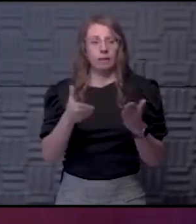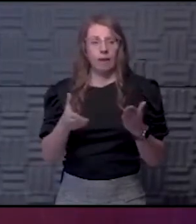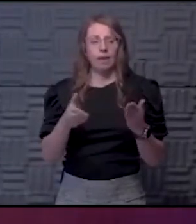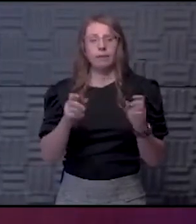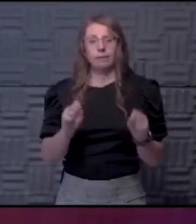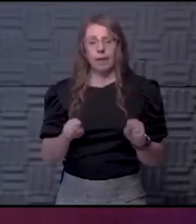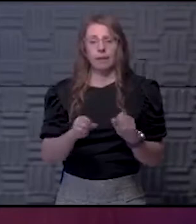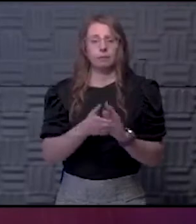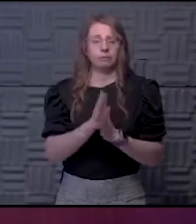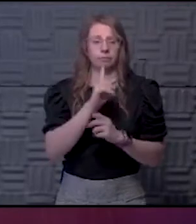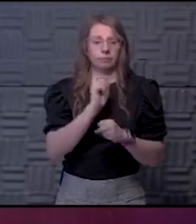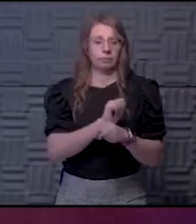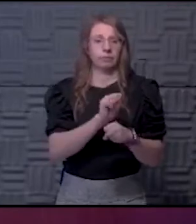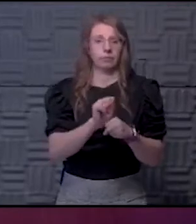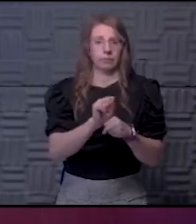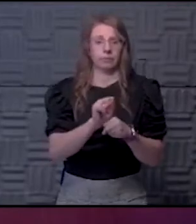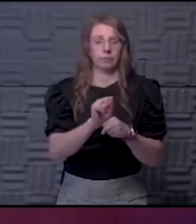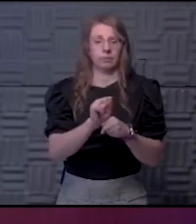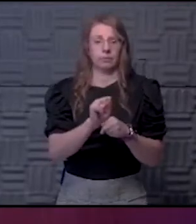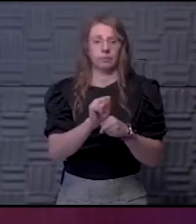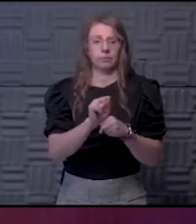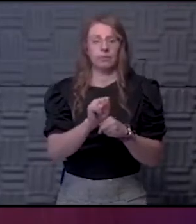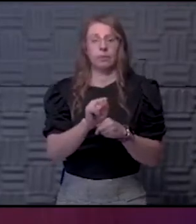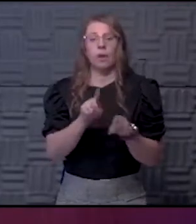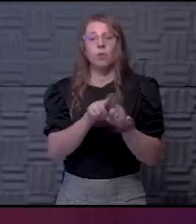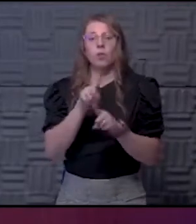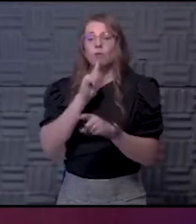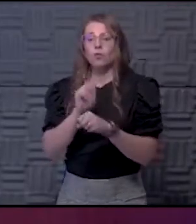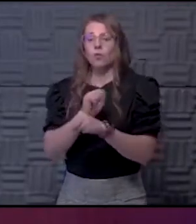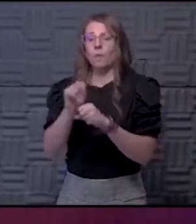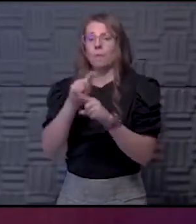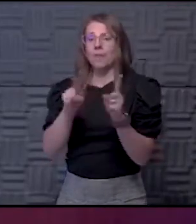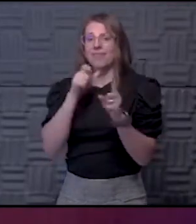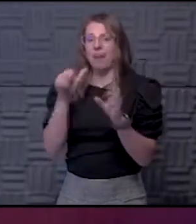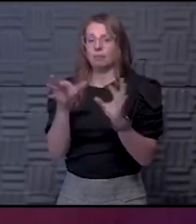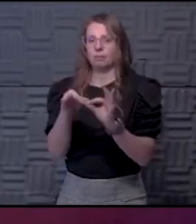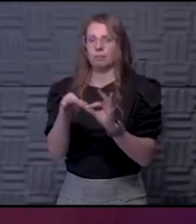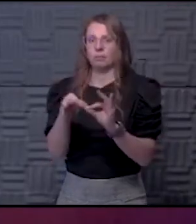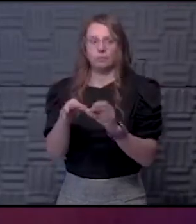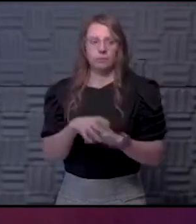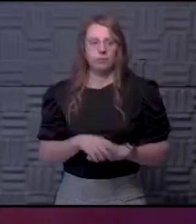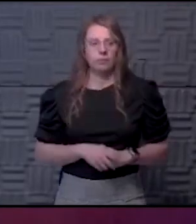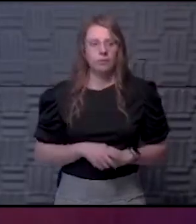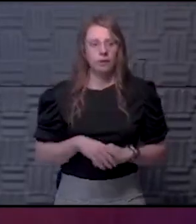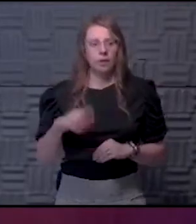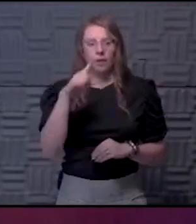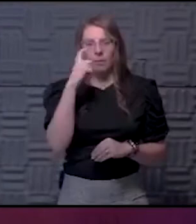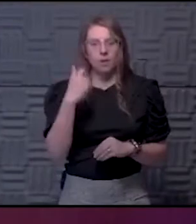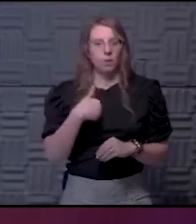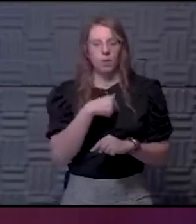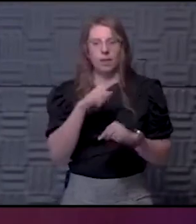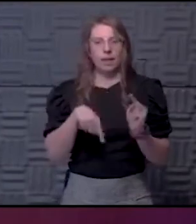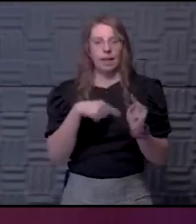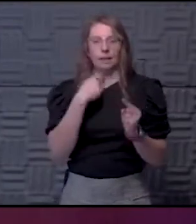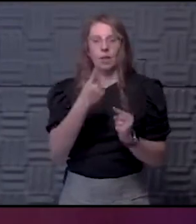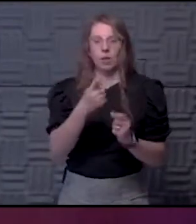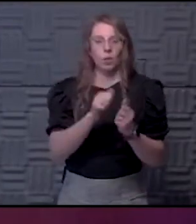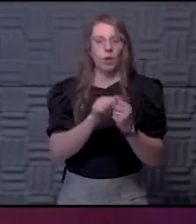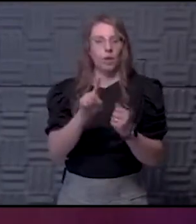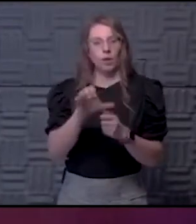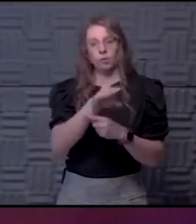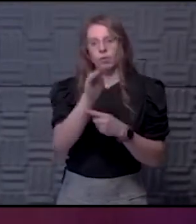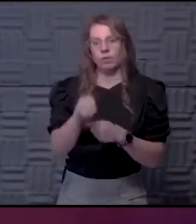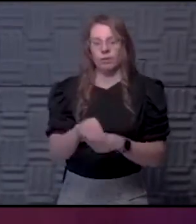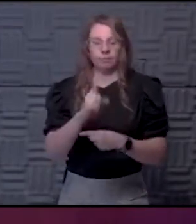true, but unrelated. And so just because we can't tell you with absolute certainty